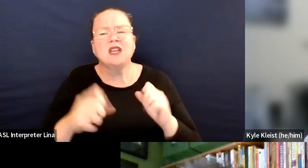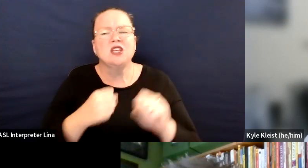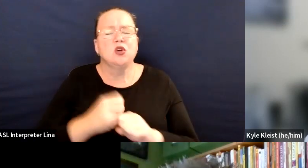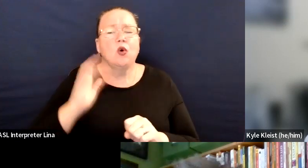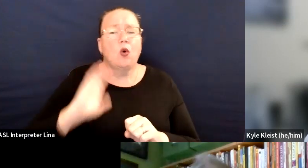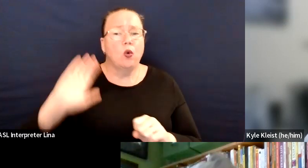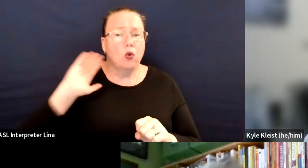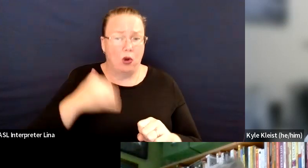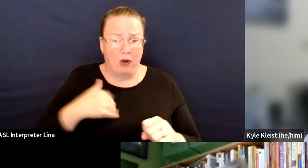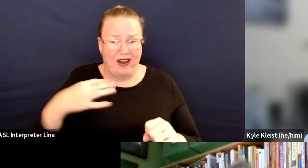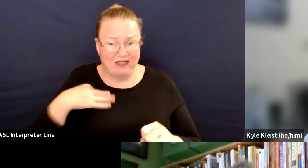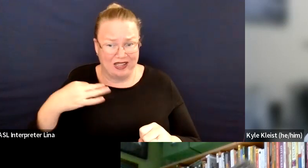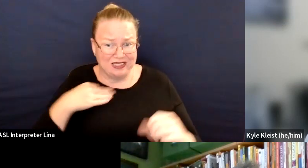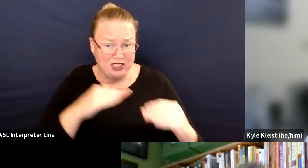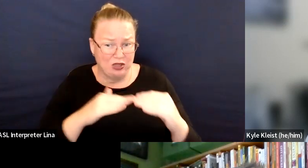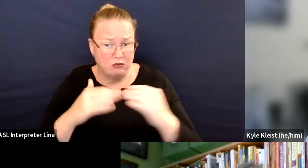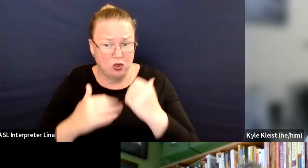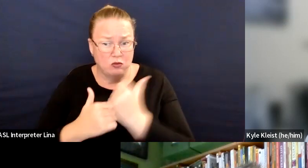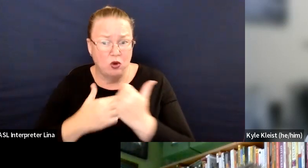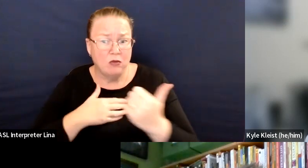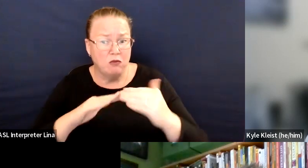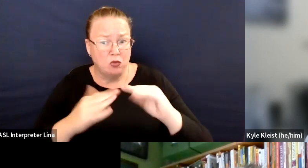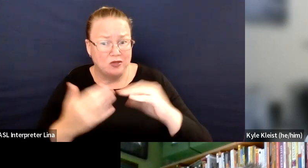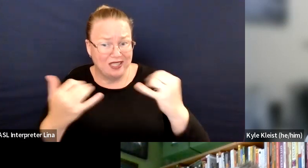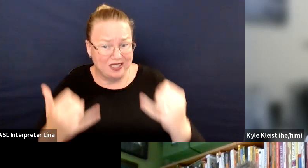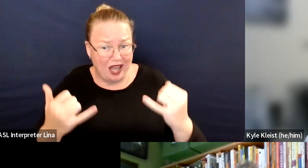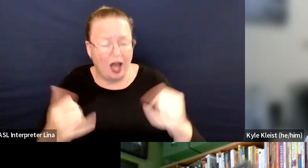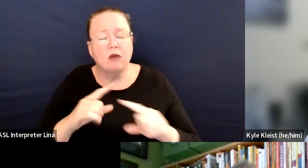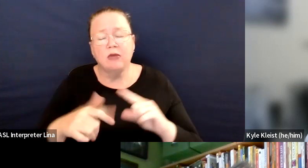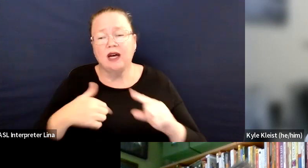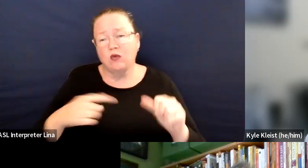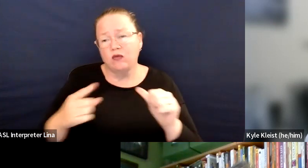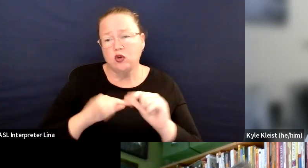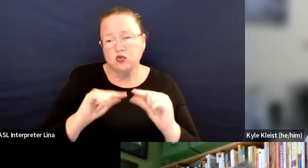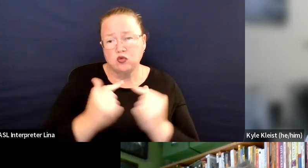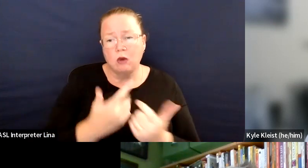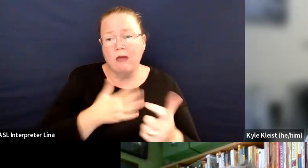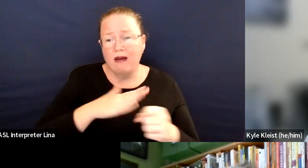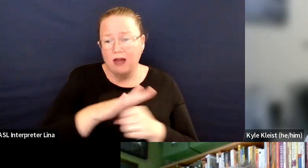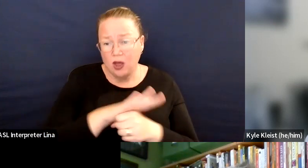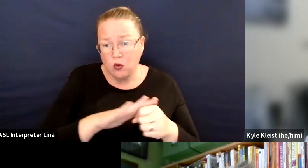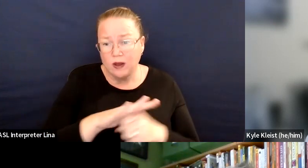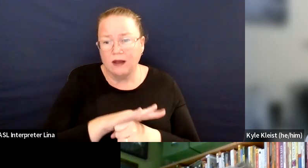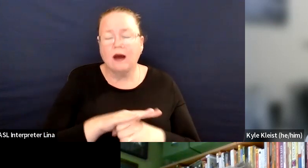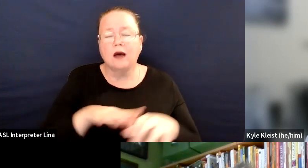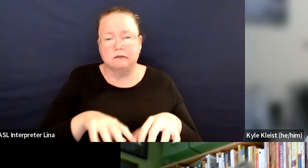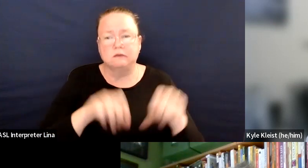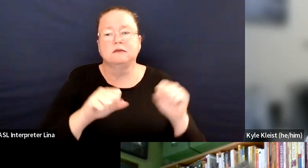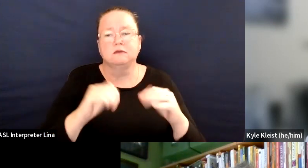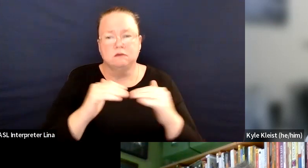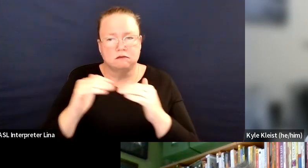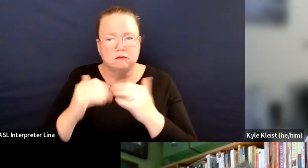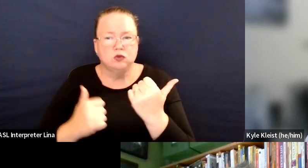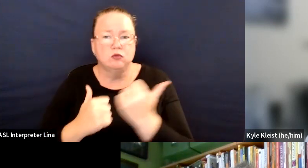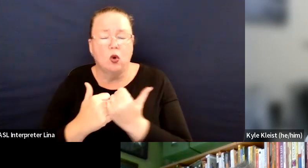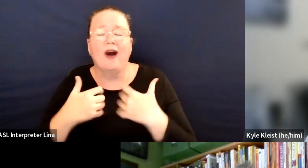and I just do volunteer peer support in my community, but I was in the first class in my area taking peer support.